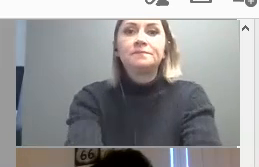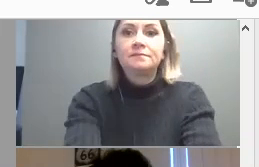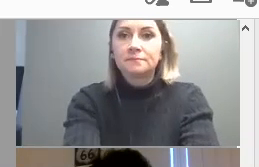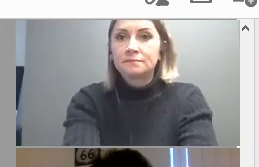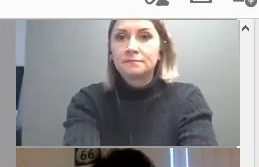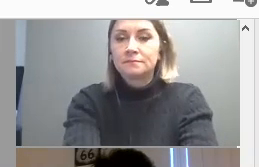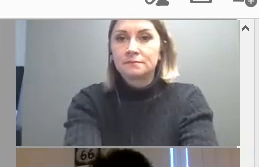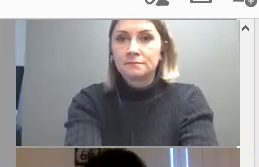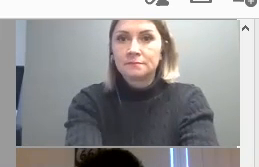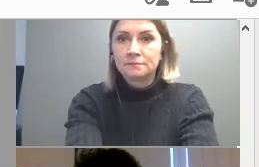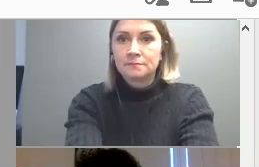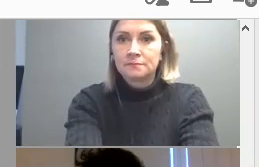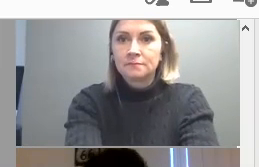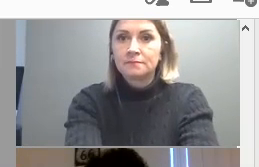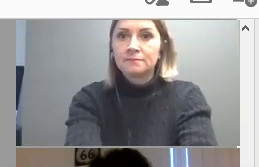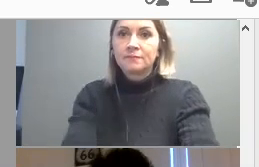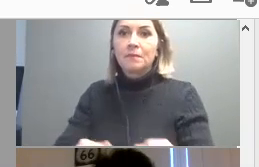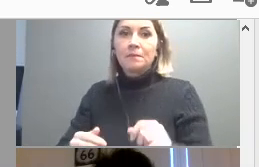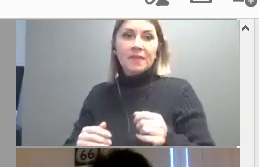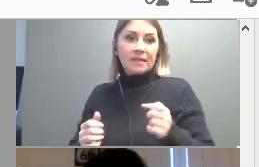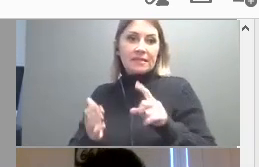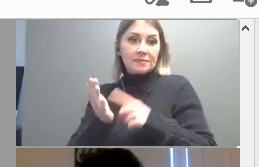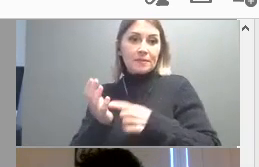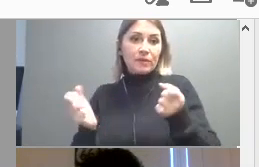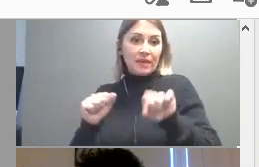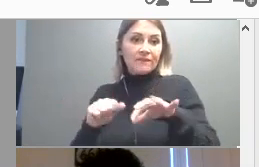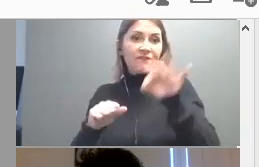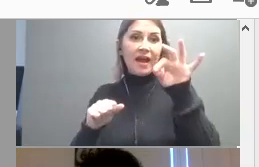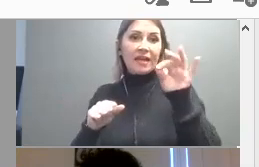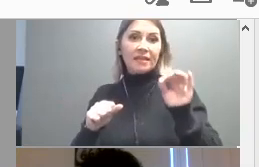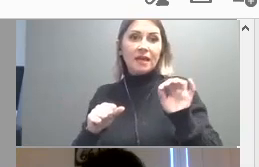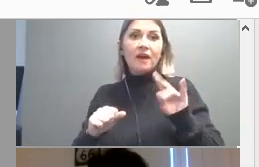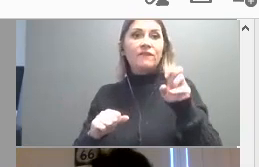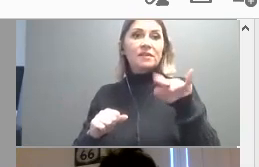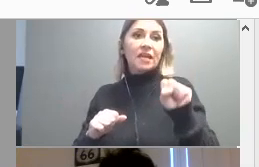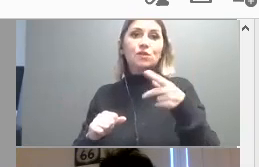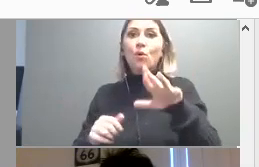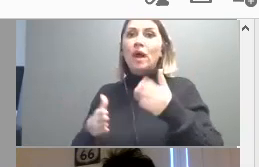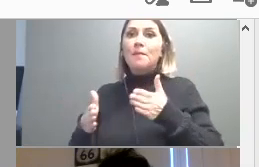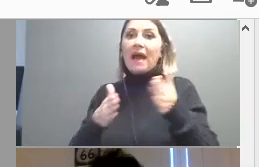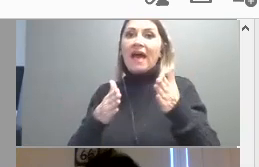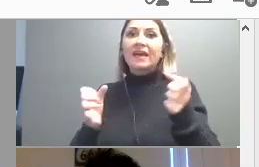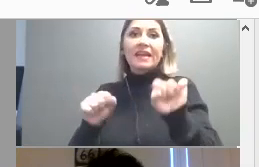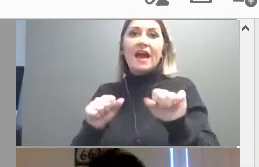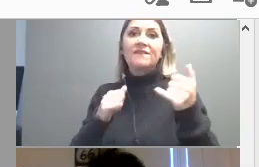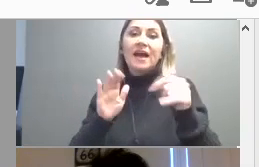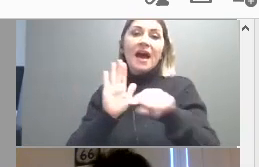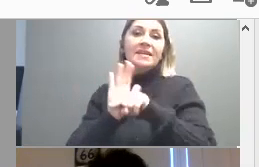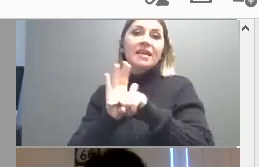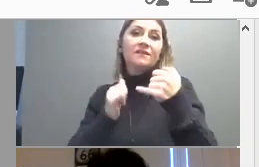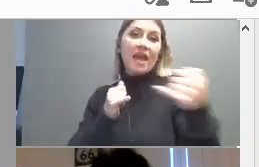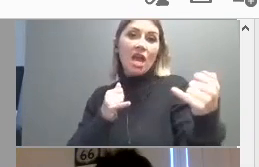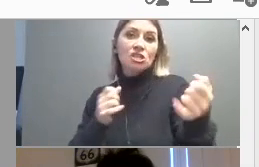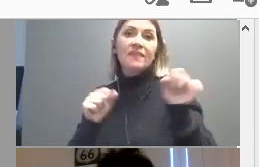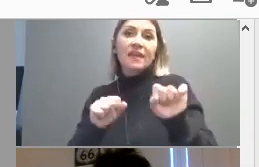Because we can somehow find a vertex or a path connecting to this vertex that can have a negative edge and that can actually